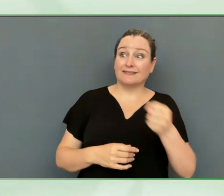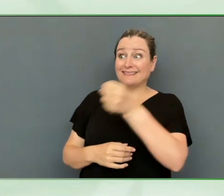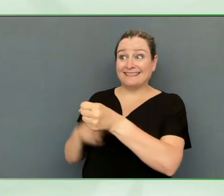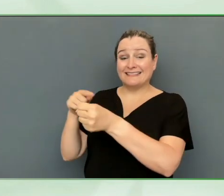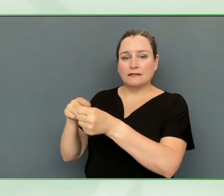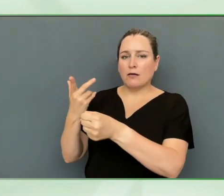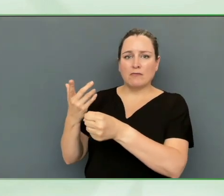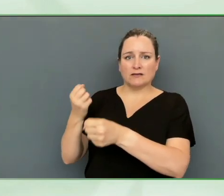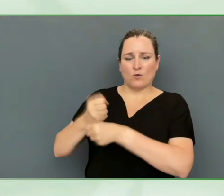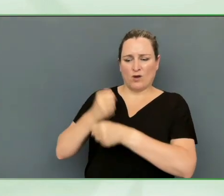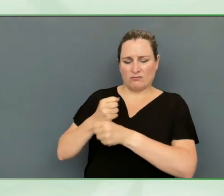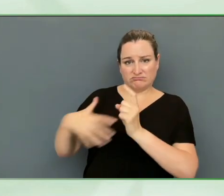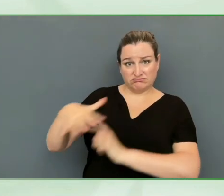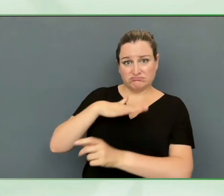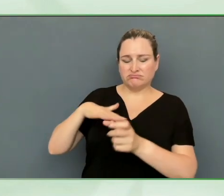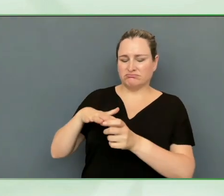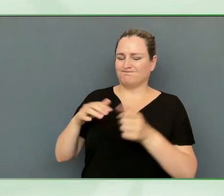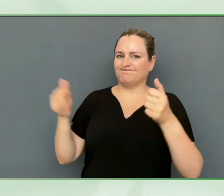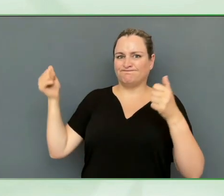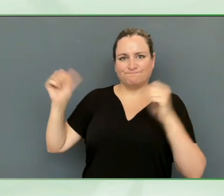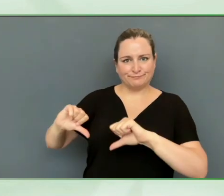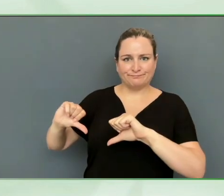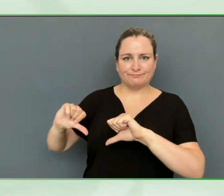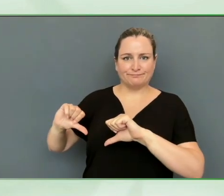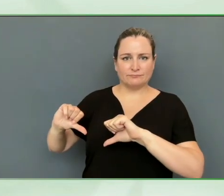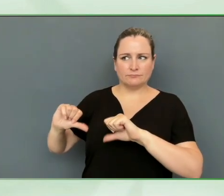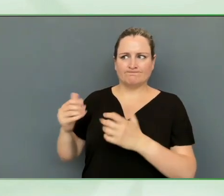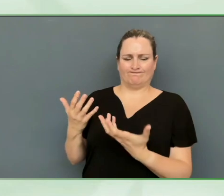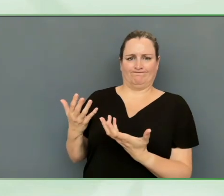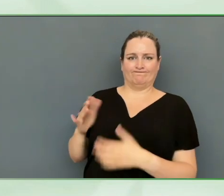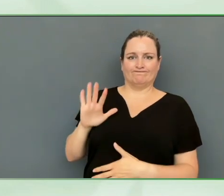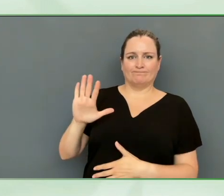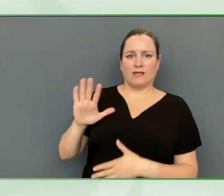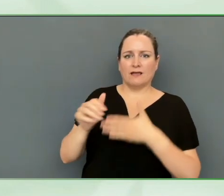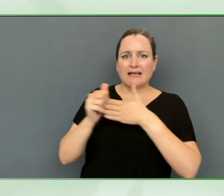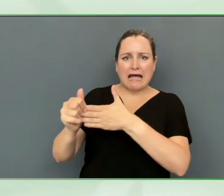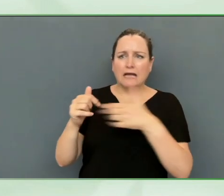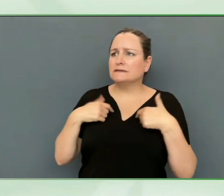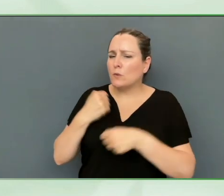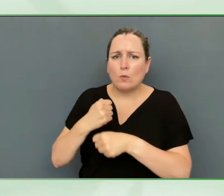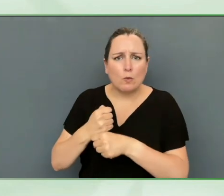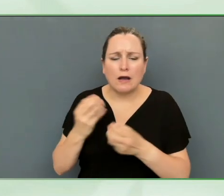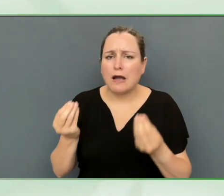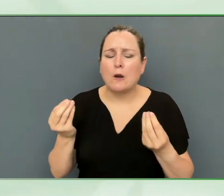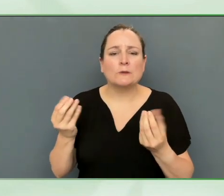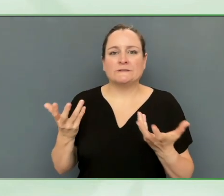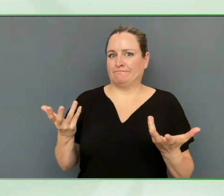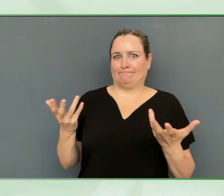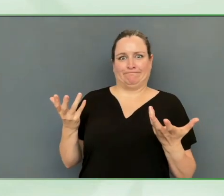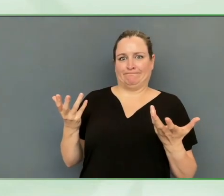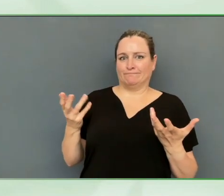be. And there's just no vision, no policies, no guidelines on how to retain those people. So